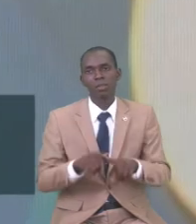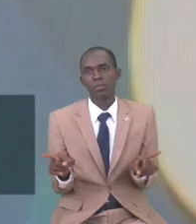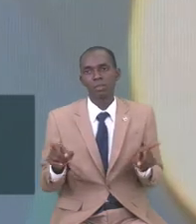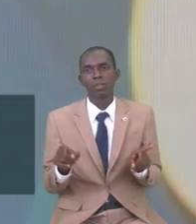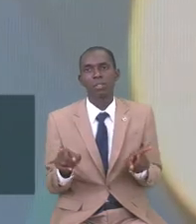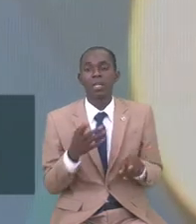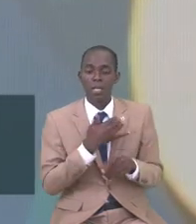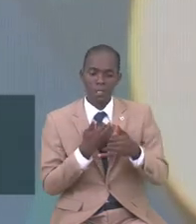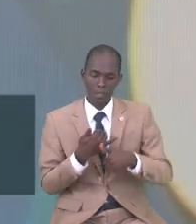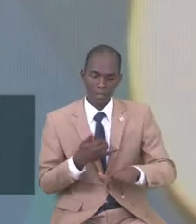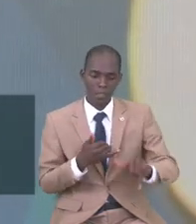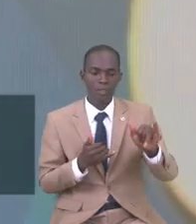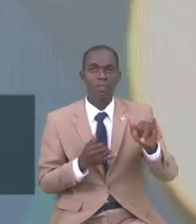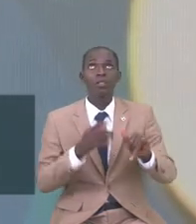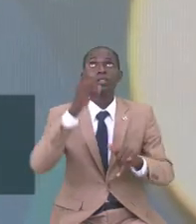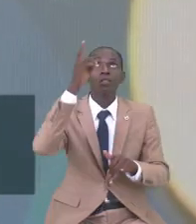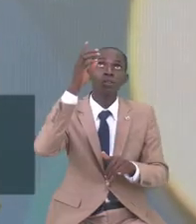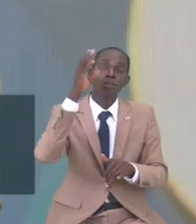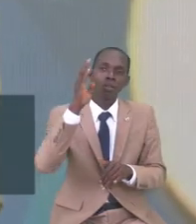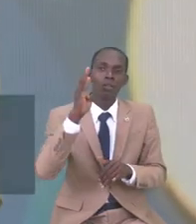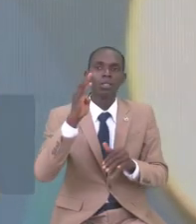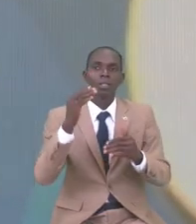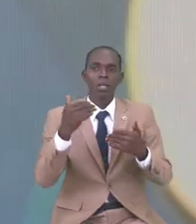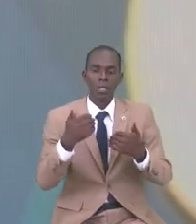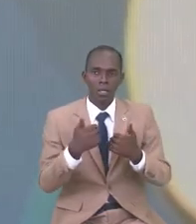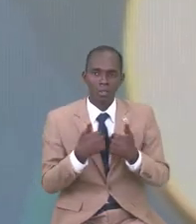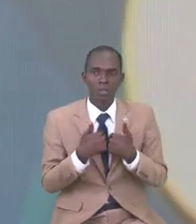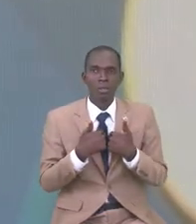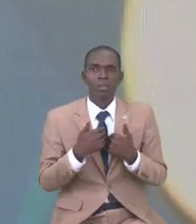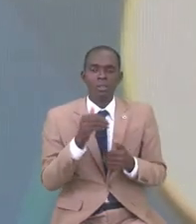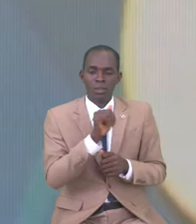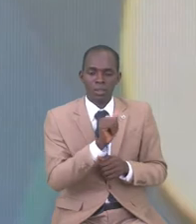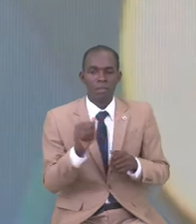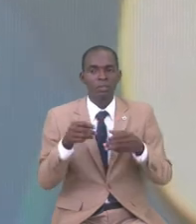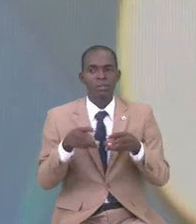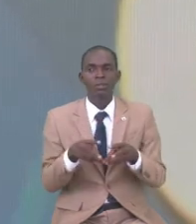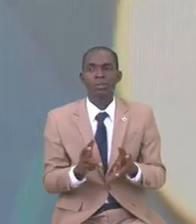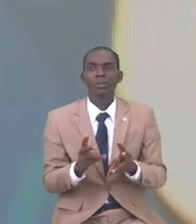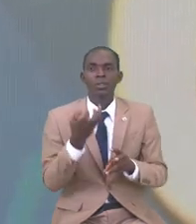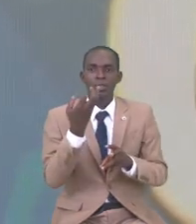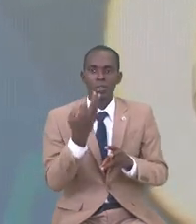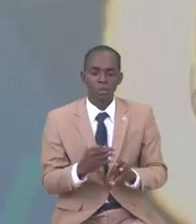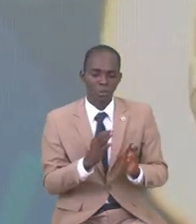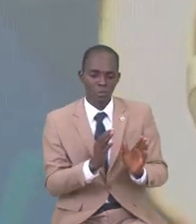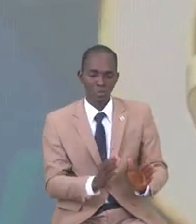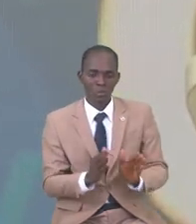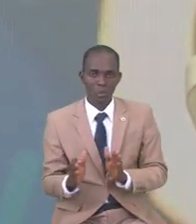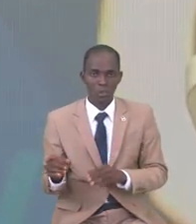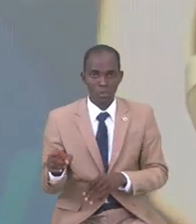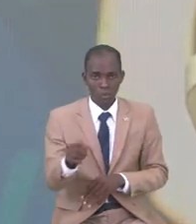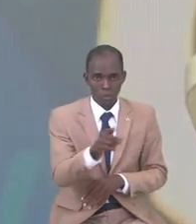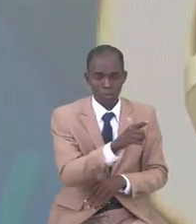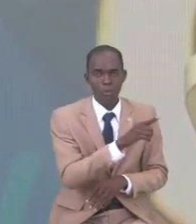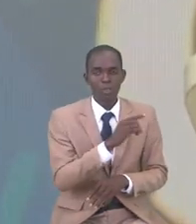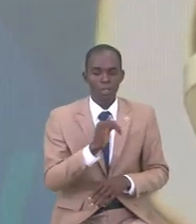And yet, God has a way of preparing you